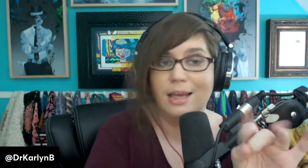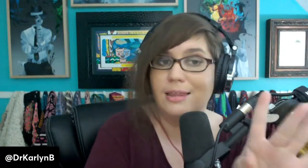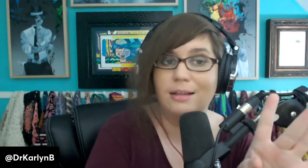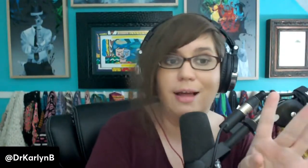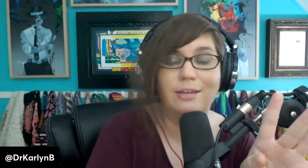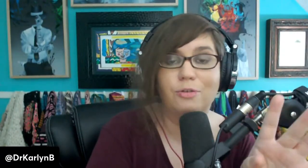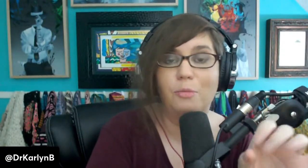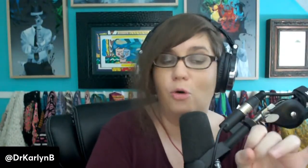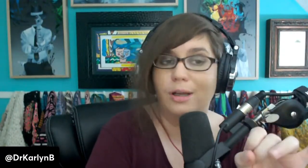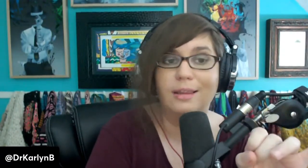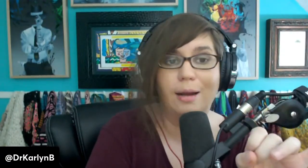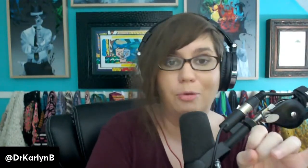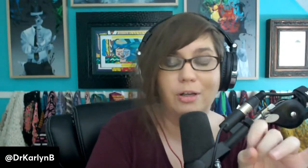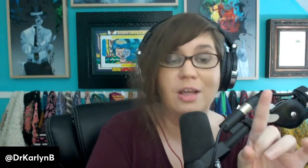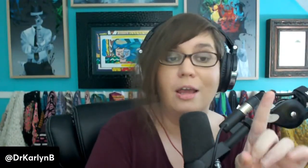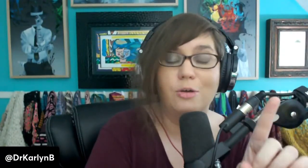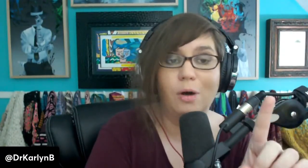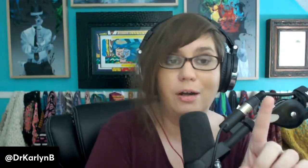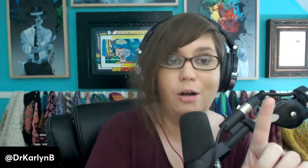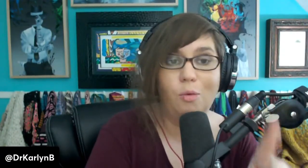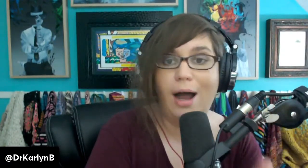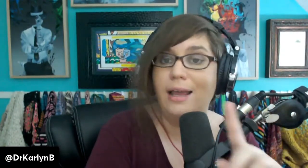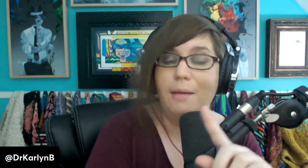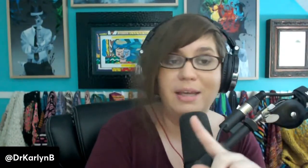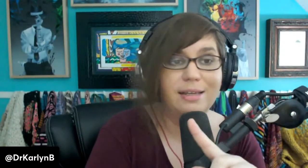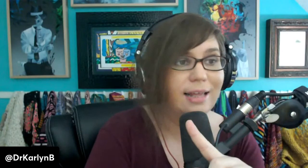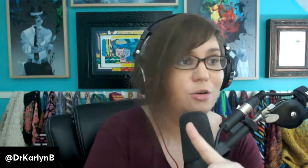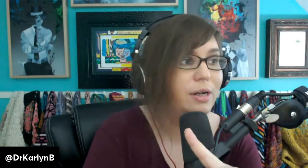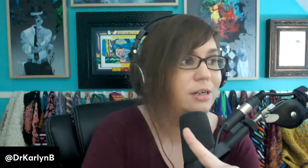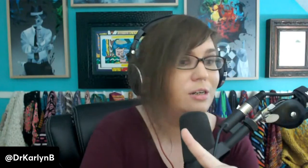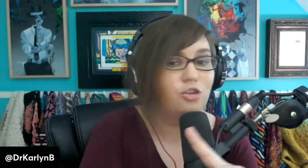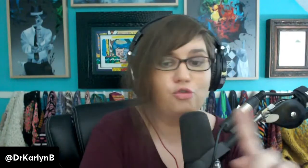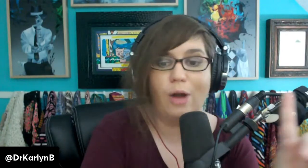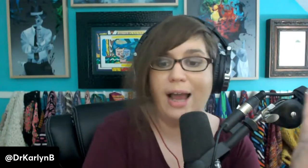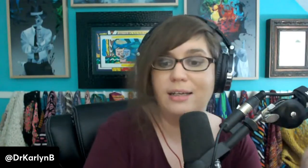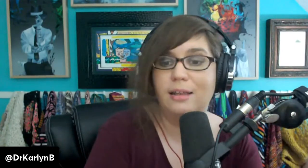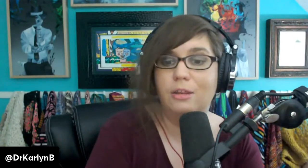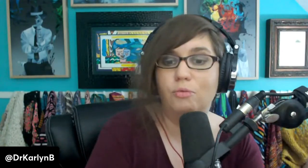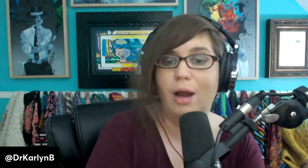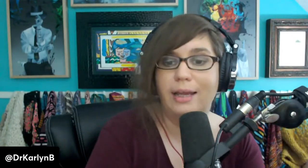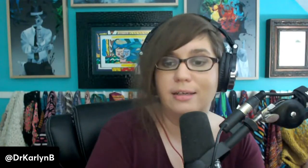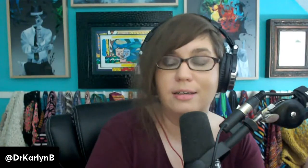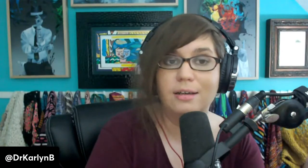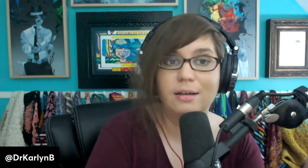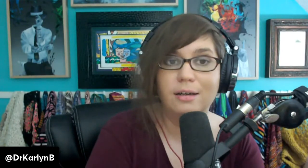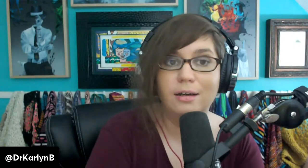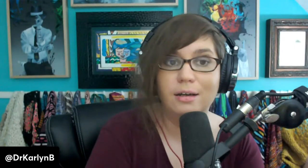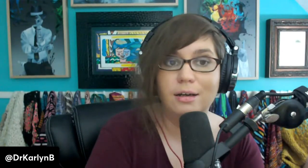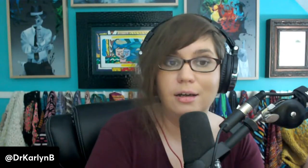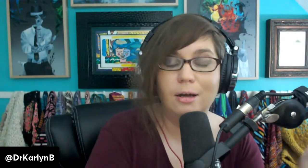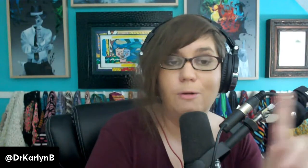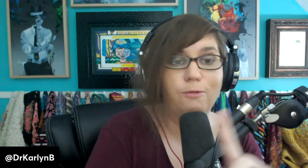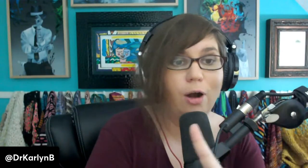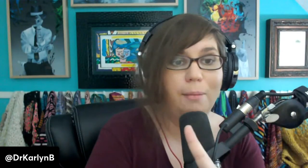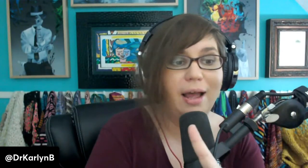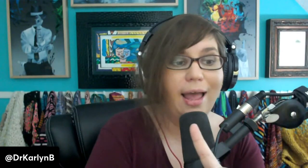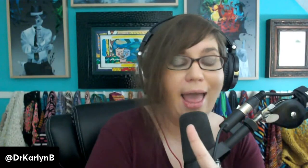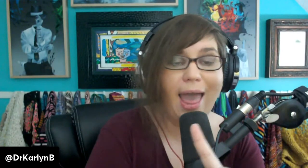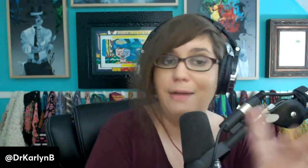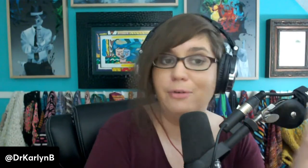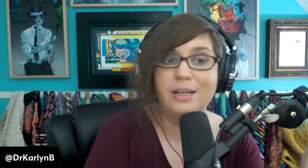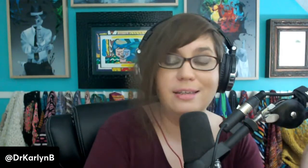books in the classroom or in libraries. You want to know why? Because that's going to distract the right